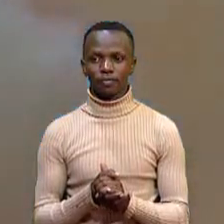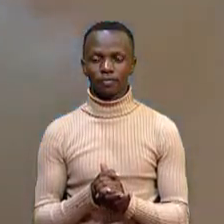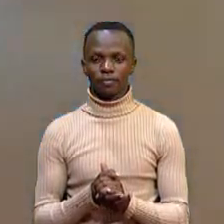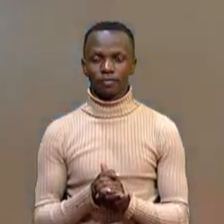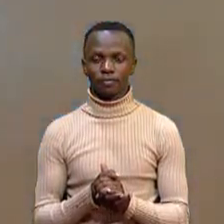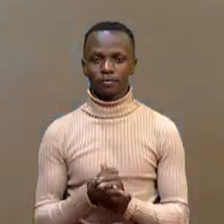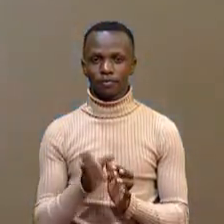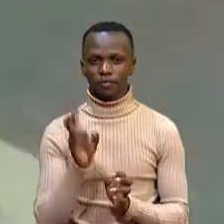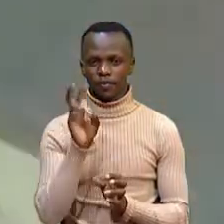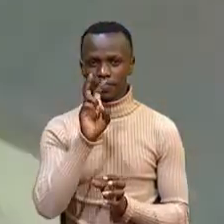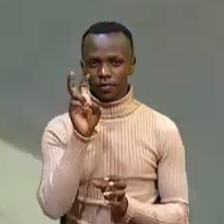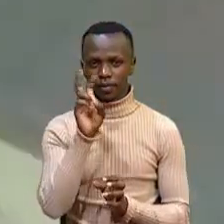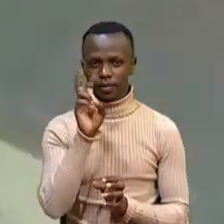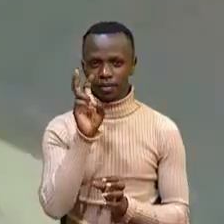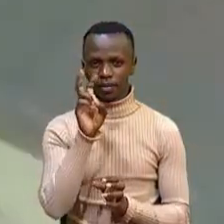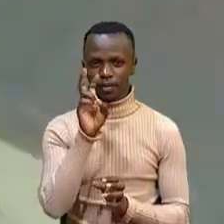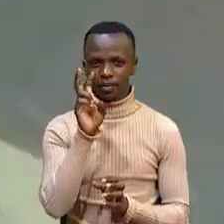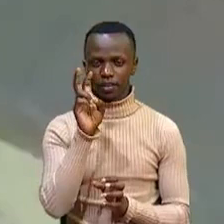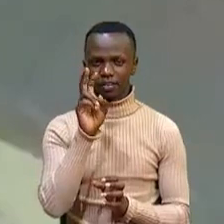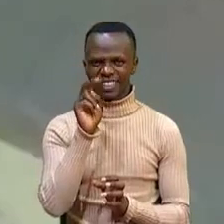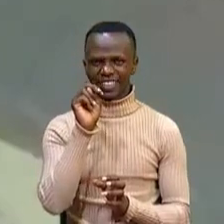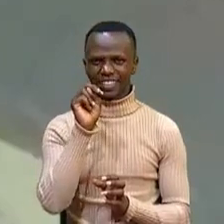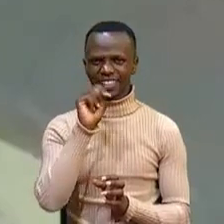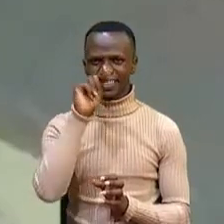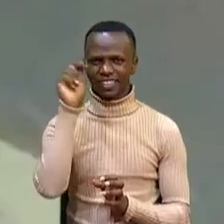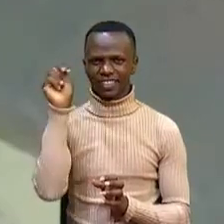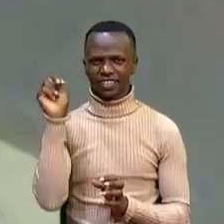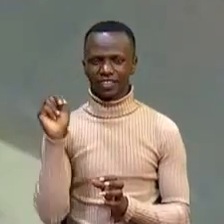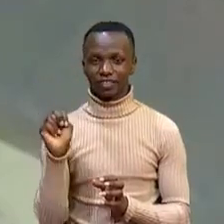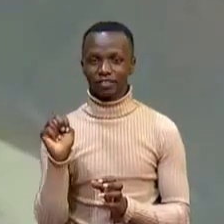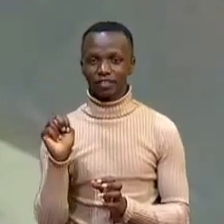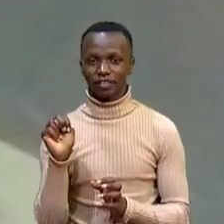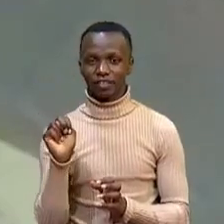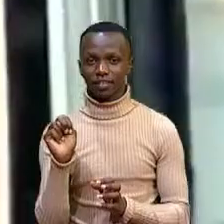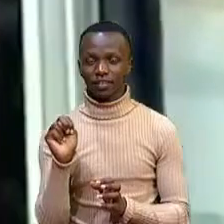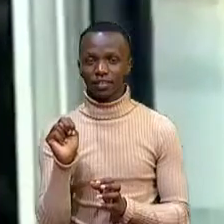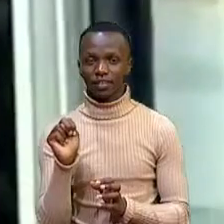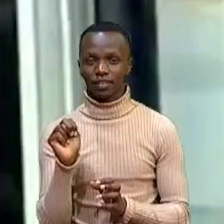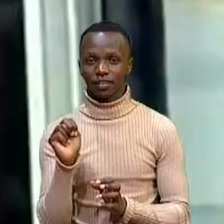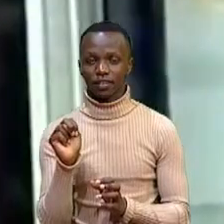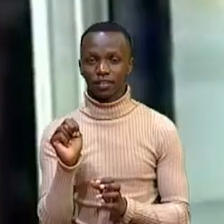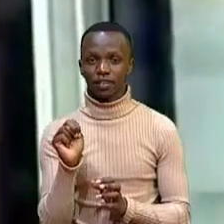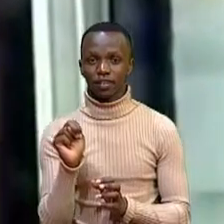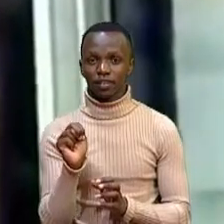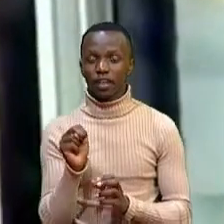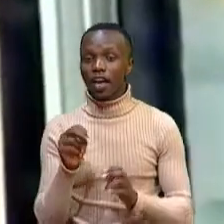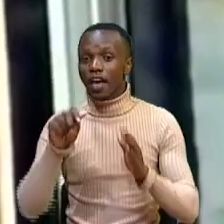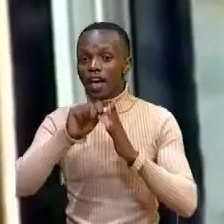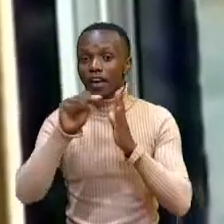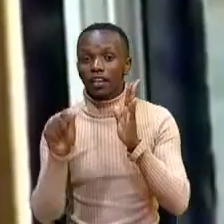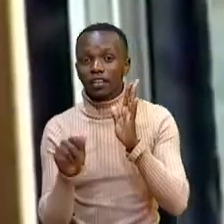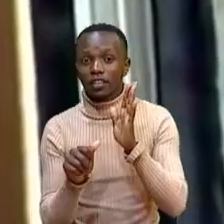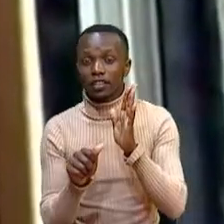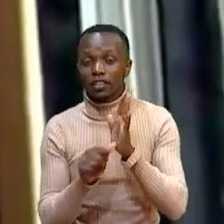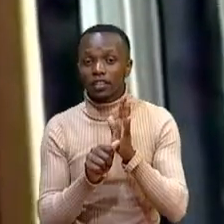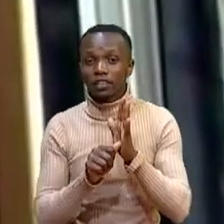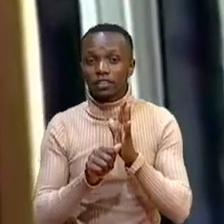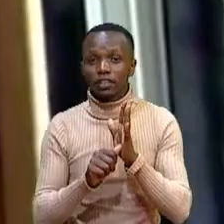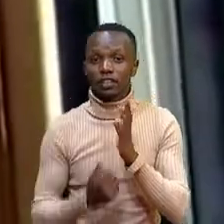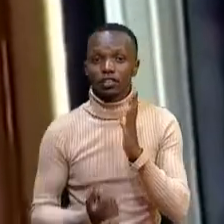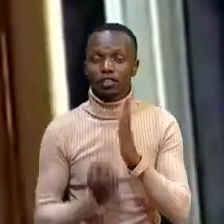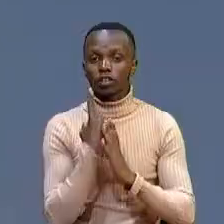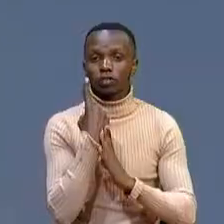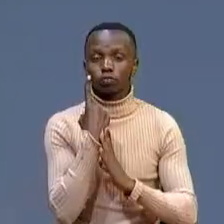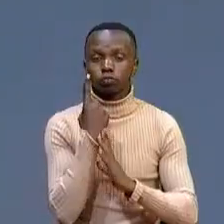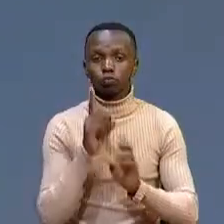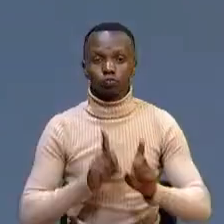See, it is unusual for the North to launch a missile on New Year Day. Korean Central News Agency also said the super large rocket launcher